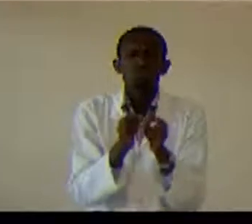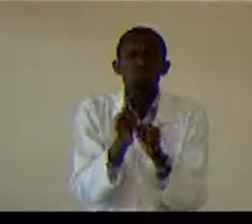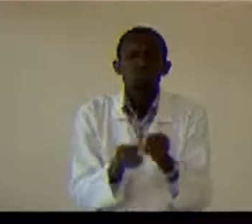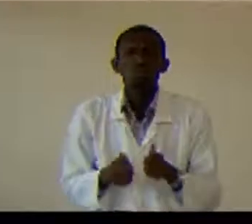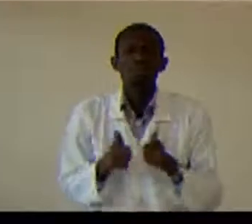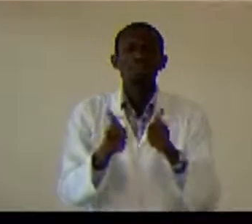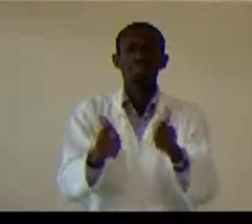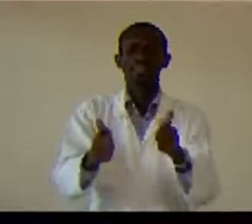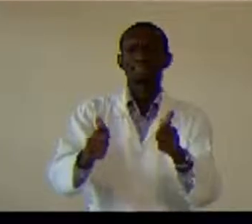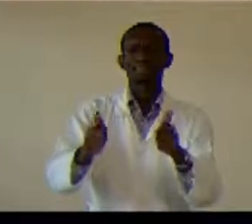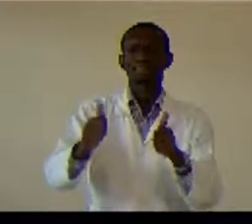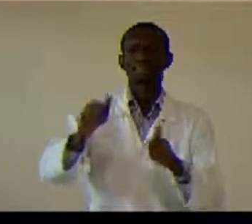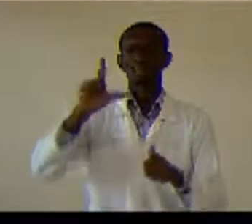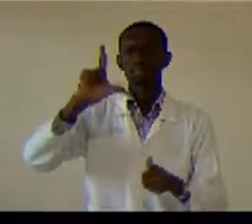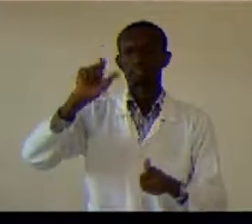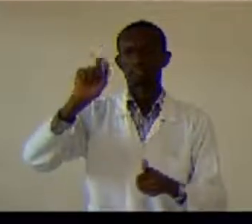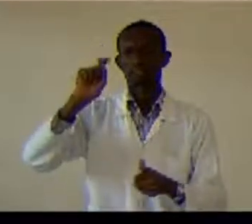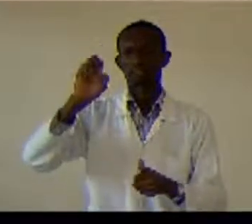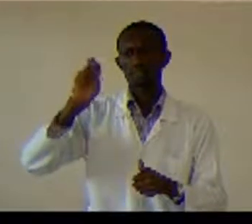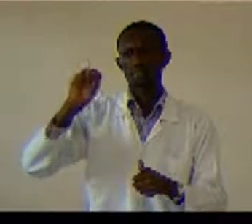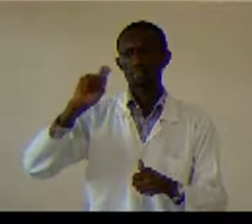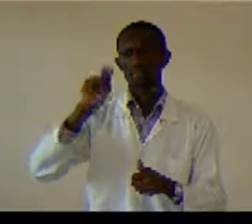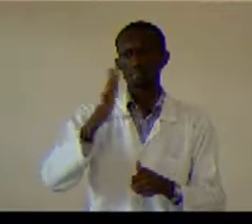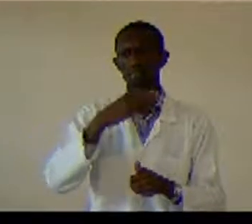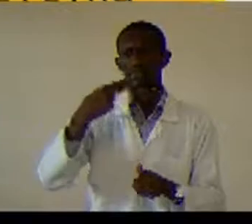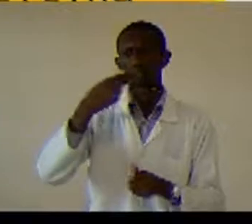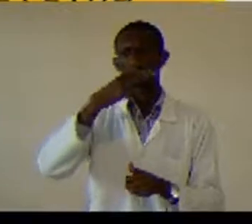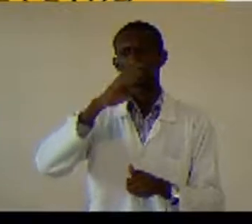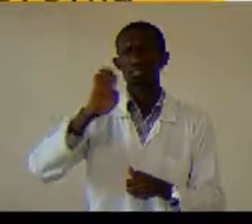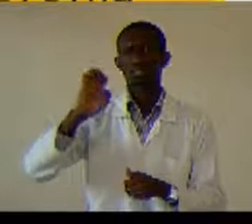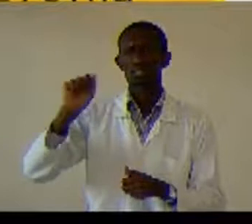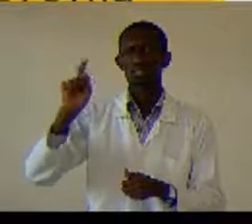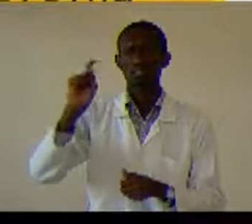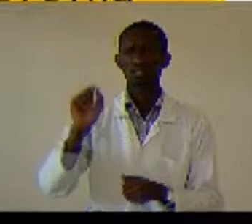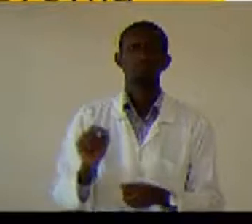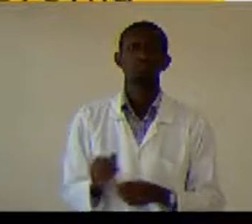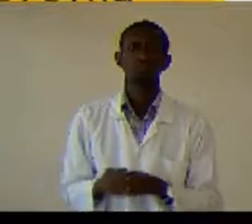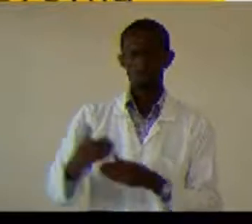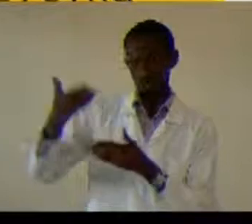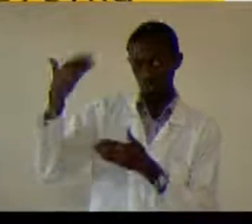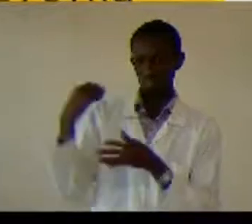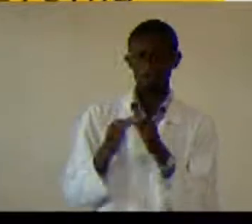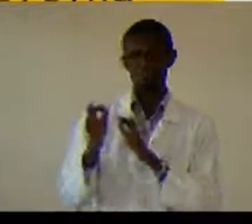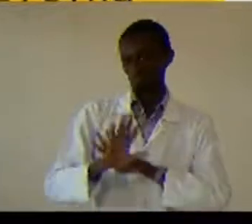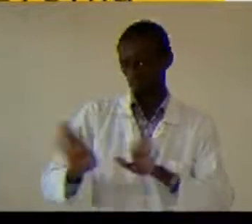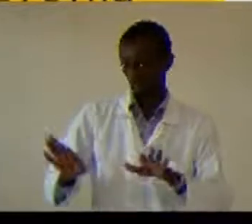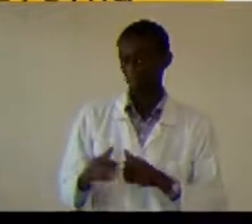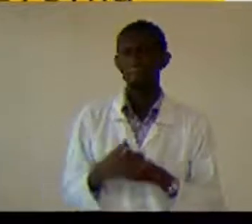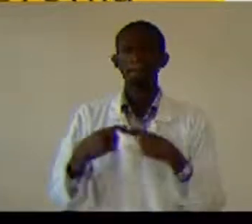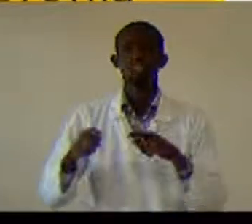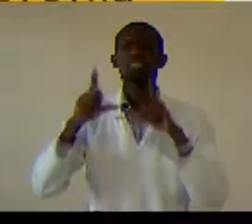latent heat. Now, last time we defined latent heat, only this latent heat, without the word